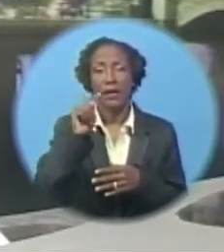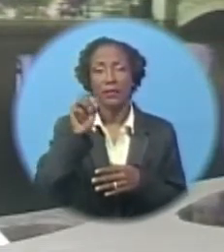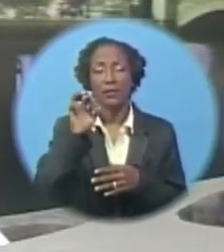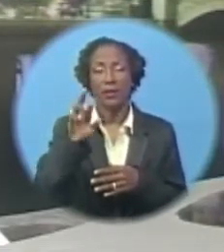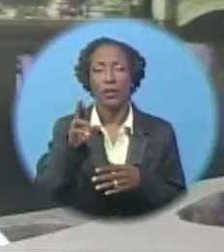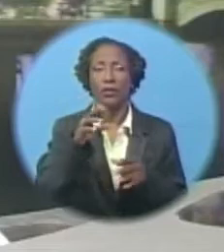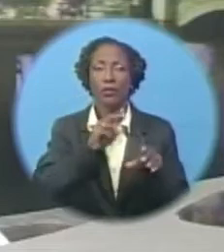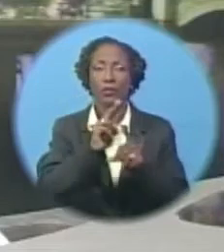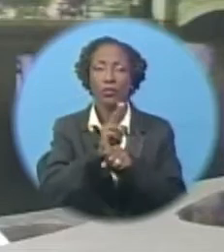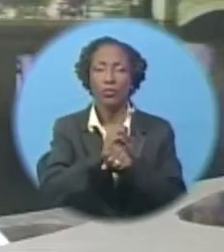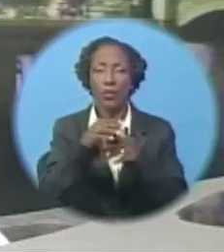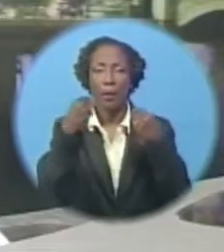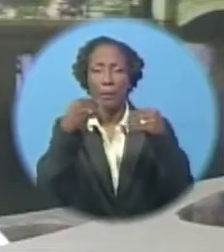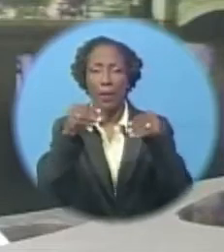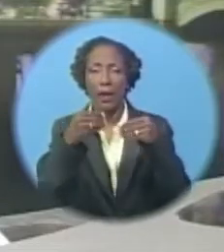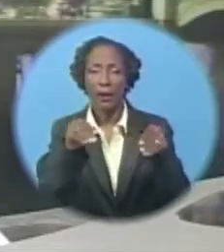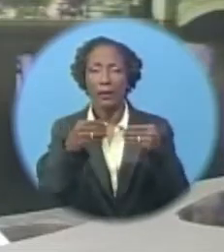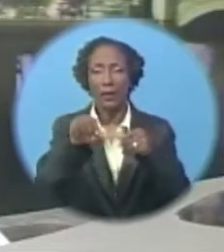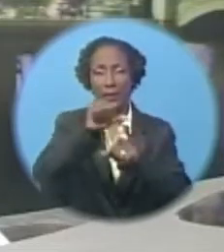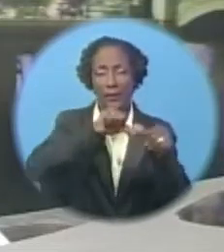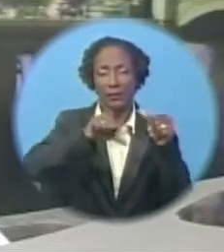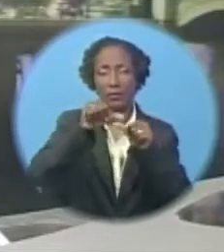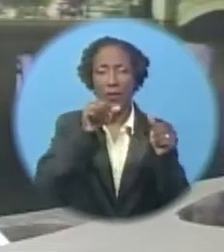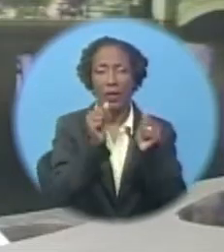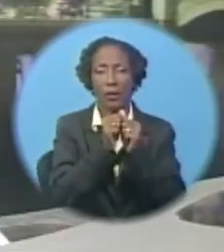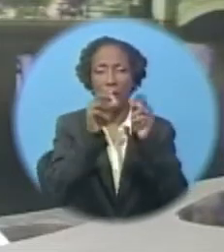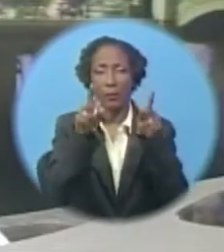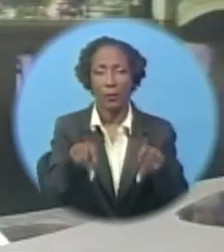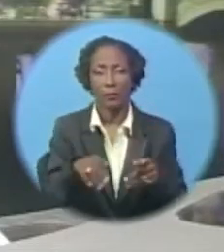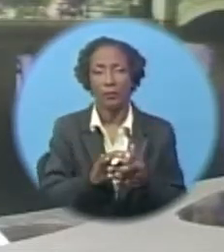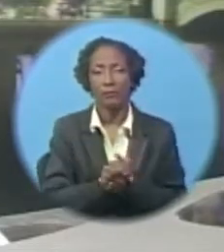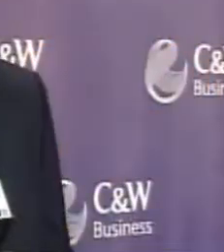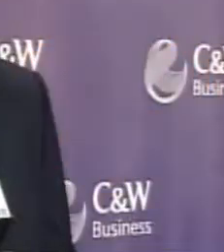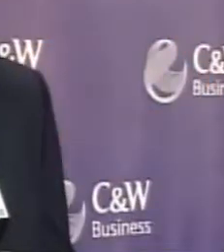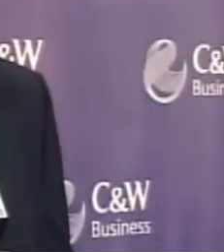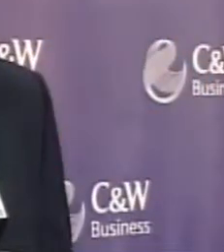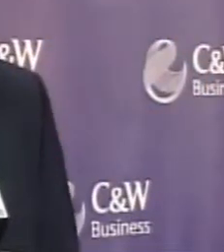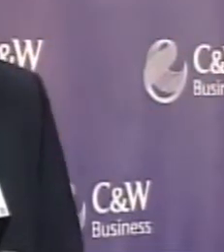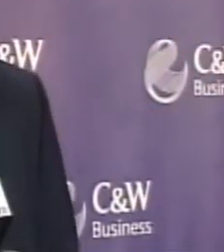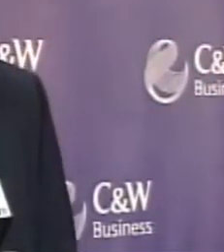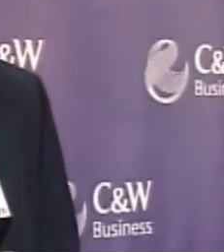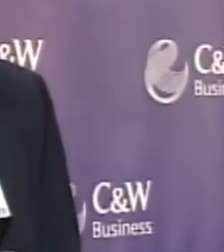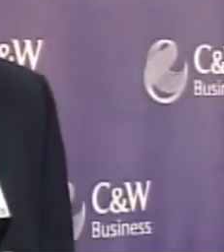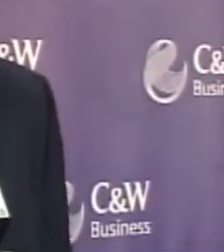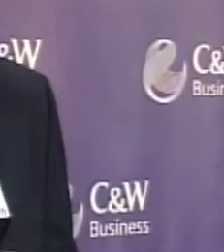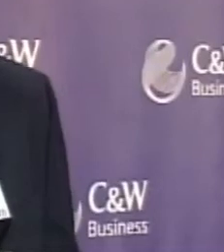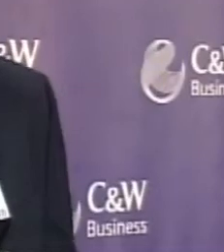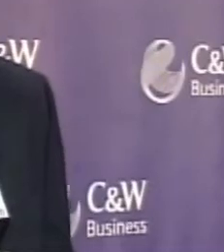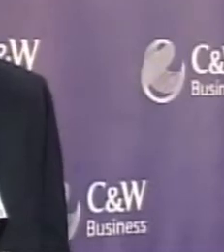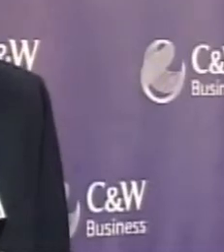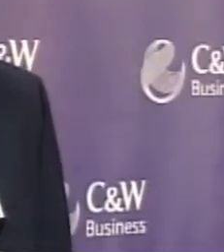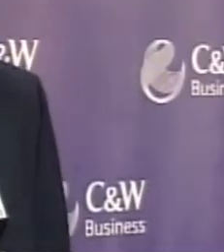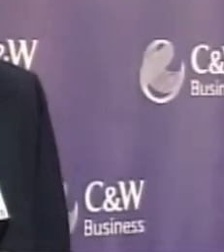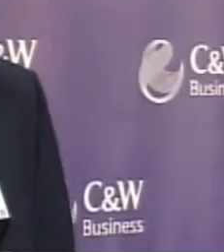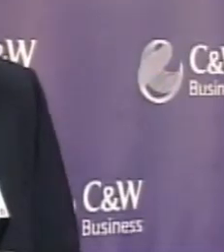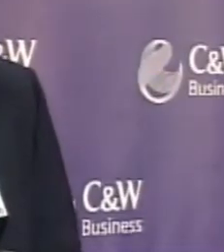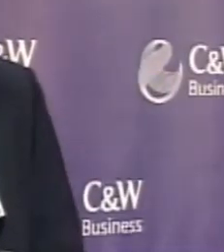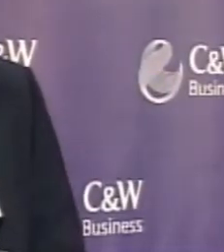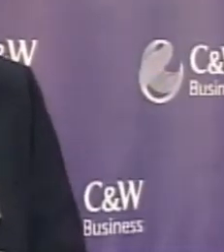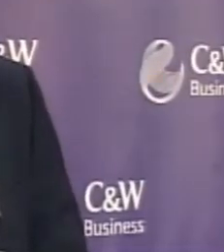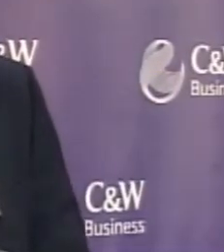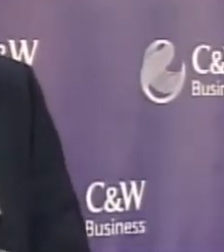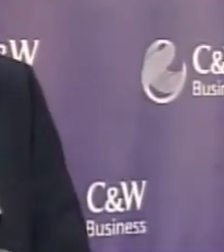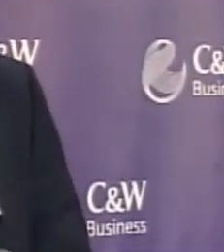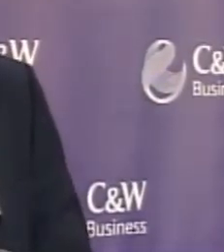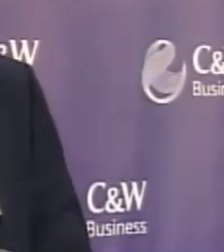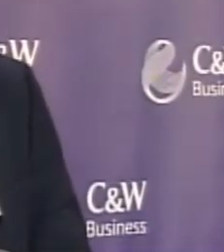market, sell, and interact with customers. So mobile for us is a big push in terms of how do